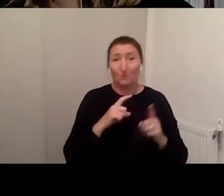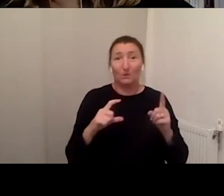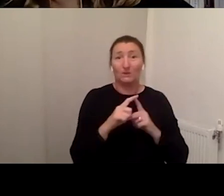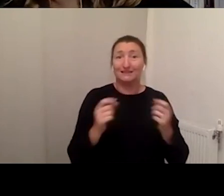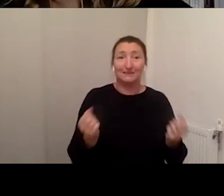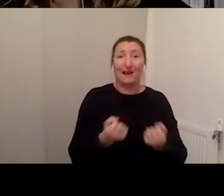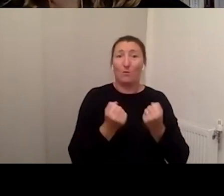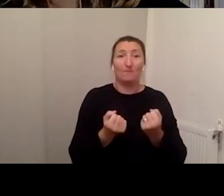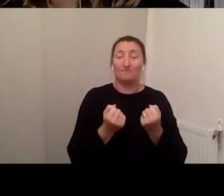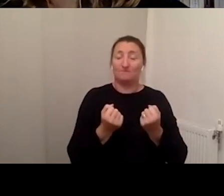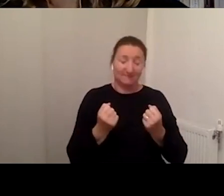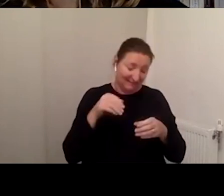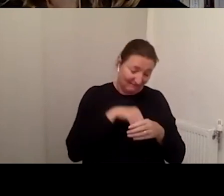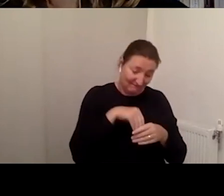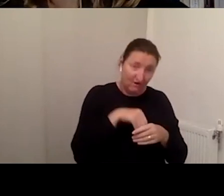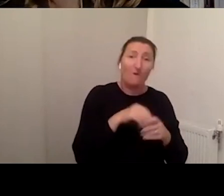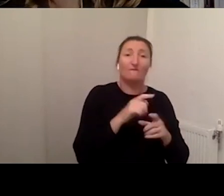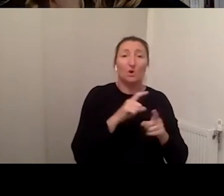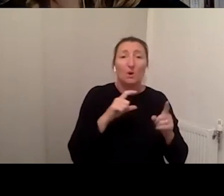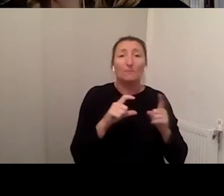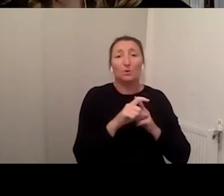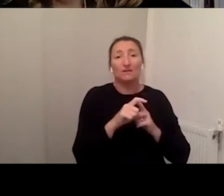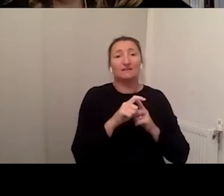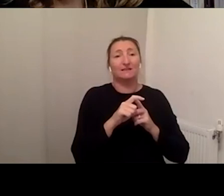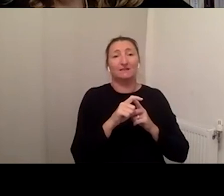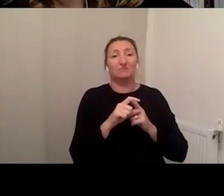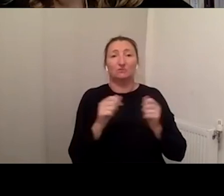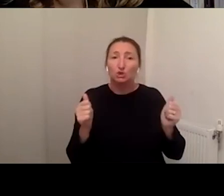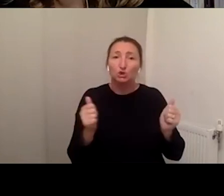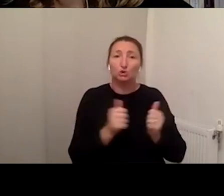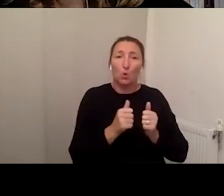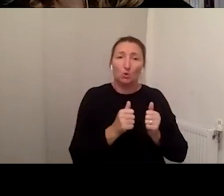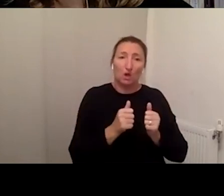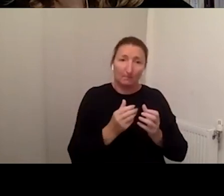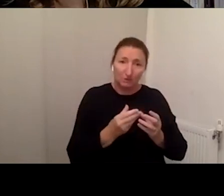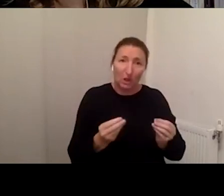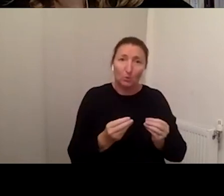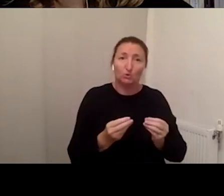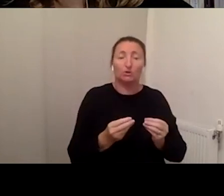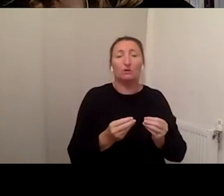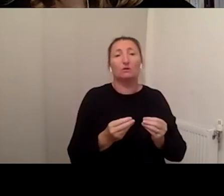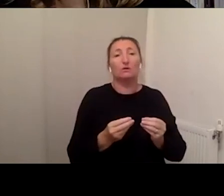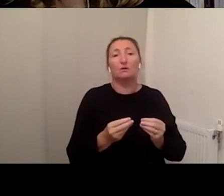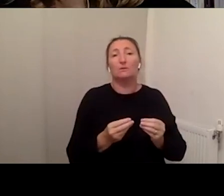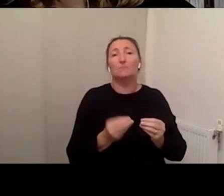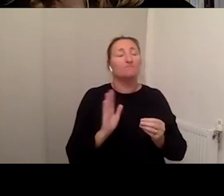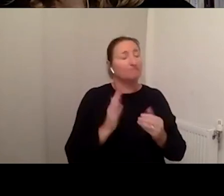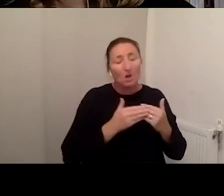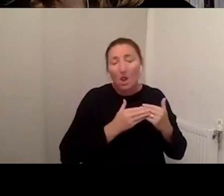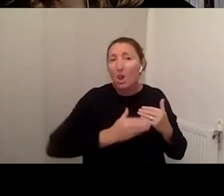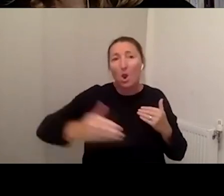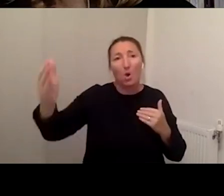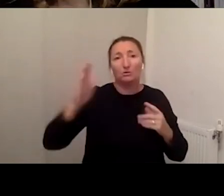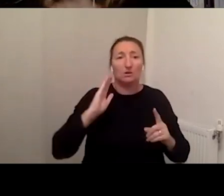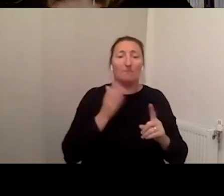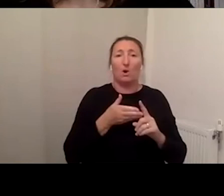involve communities, stop this short-term fixing of problems that arise and look at the long-term goals of